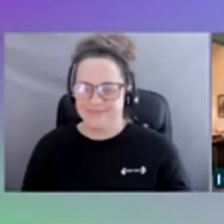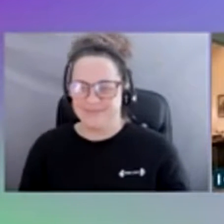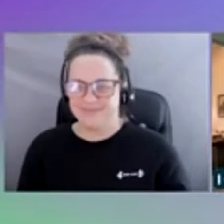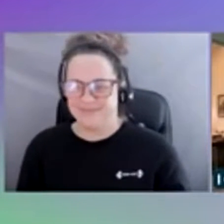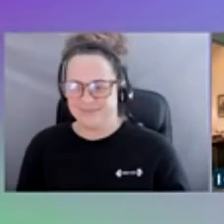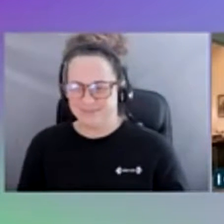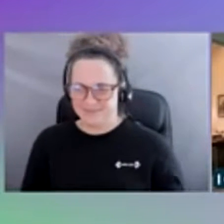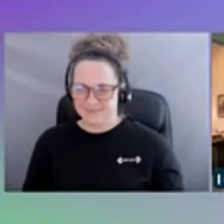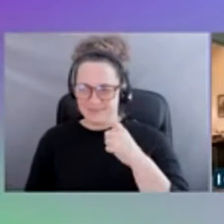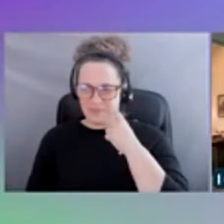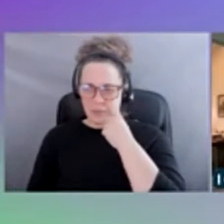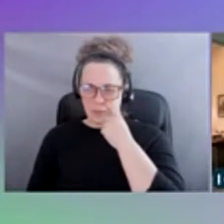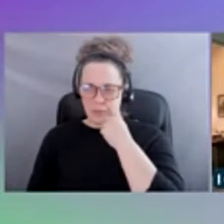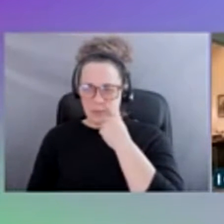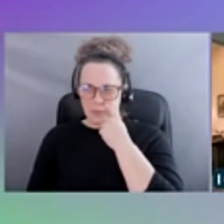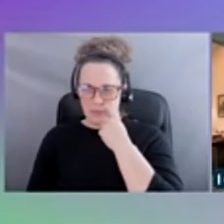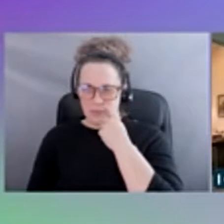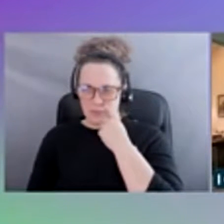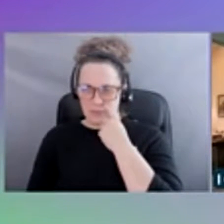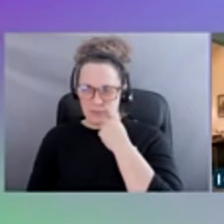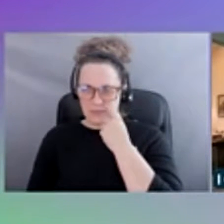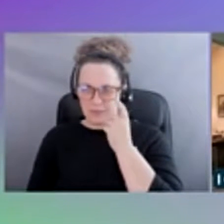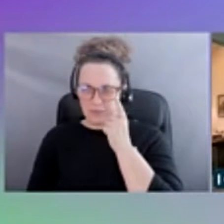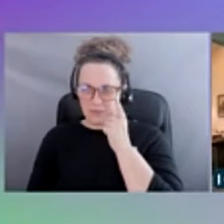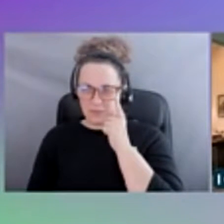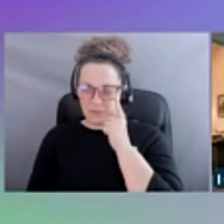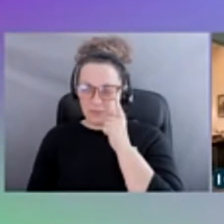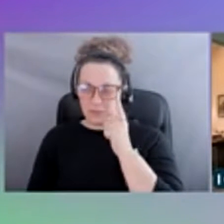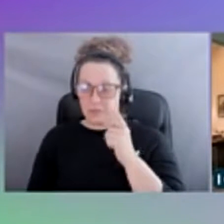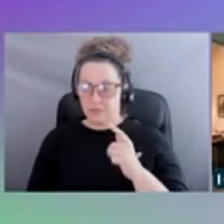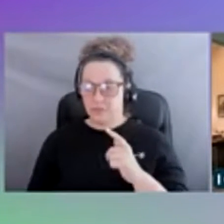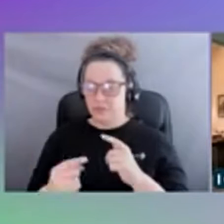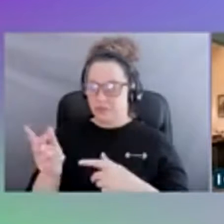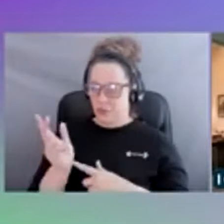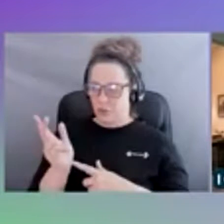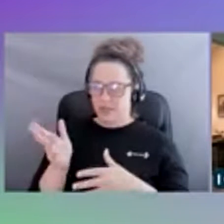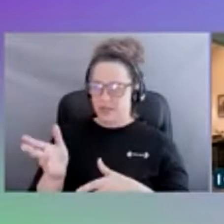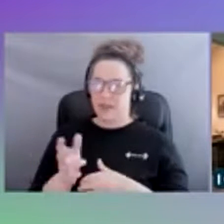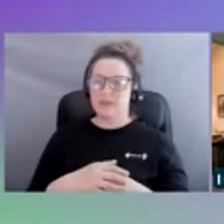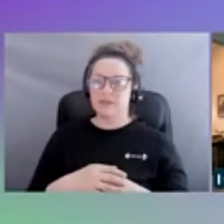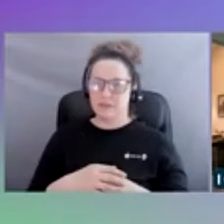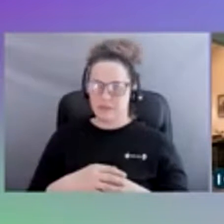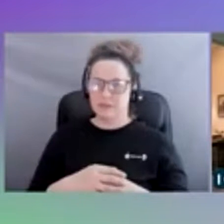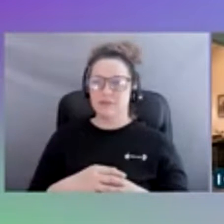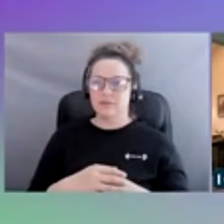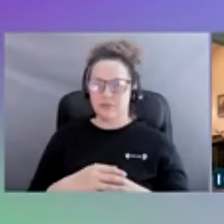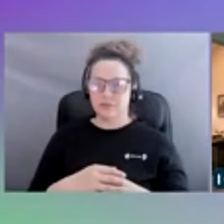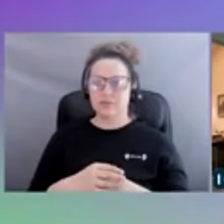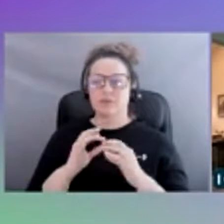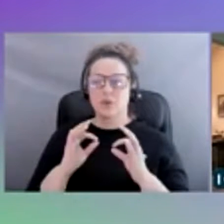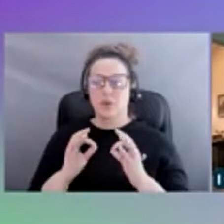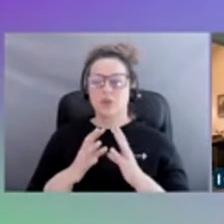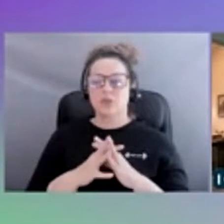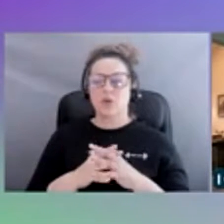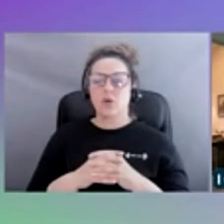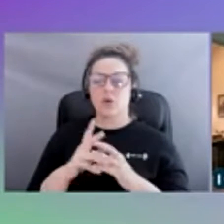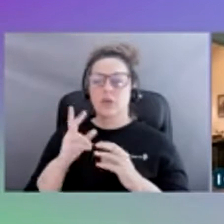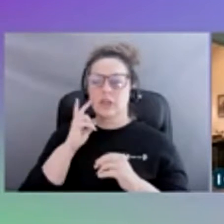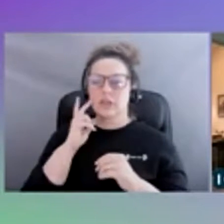A couple more, we just have some comments I'm going to read in the last, we have 3 minutes, so 2 to 3 minutes. Okay. Let's